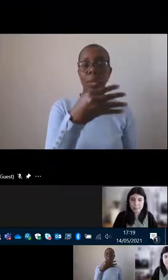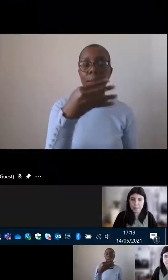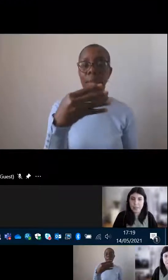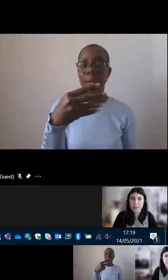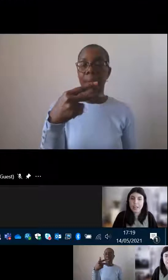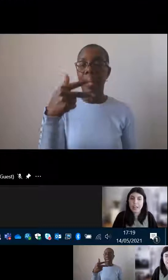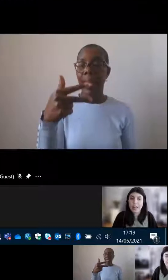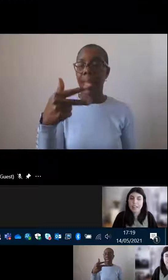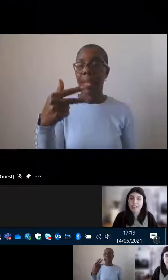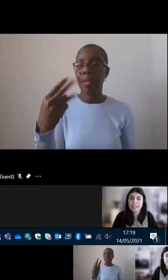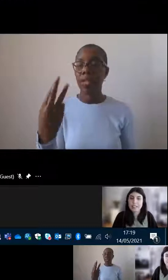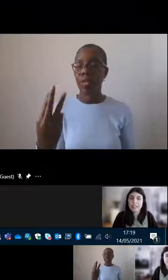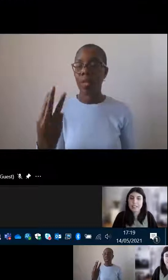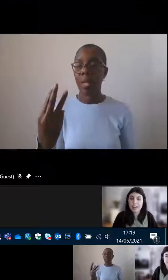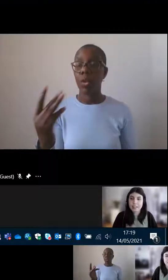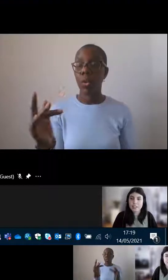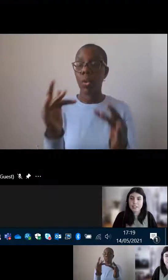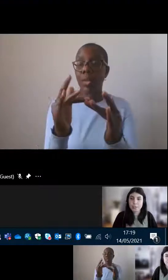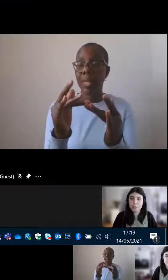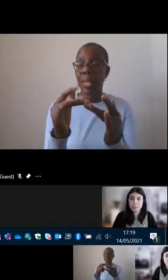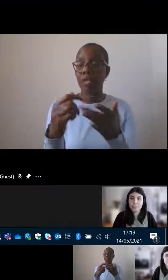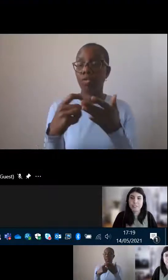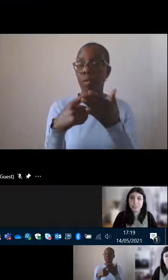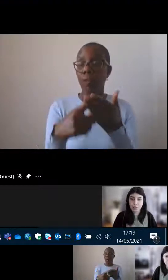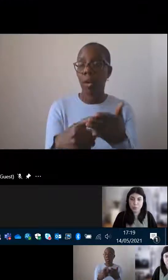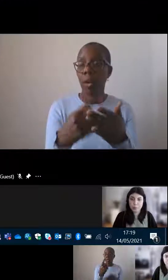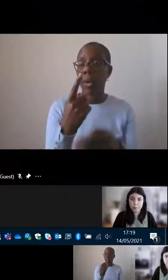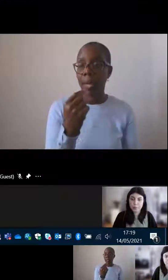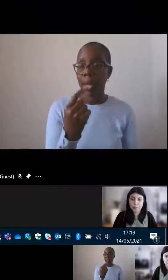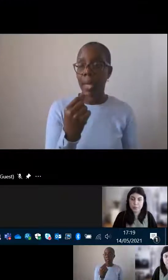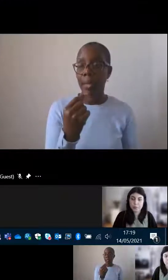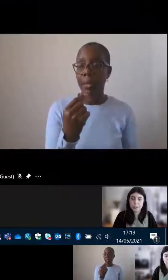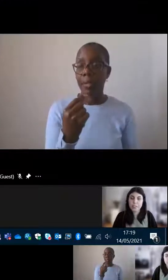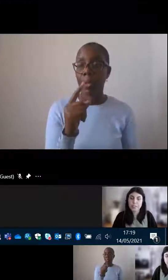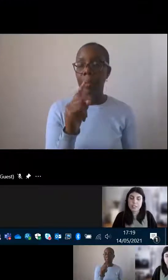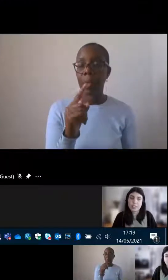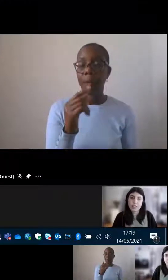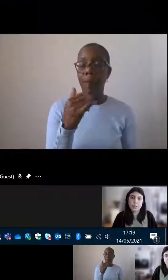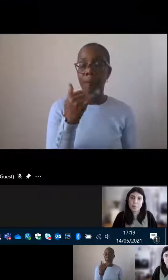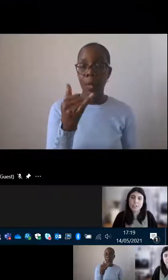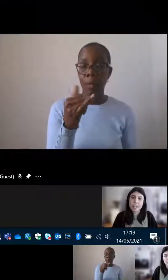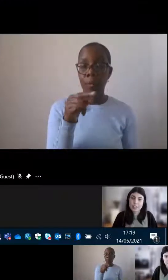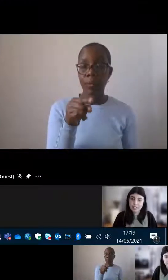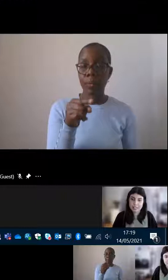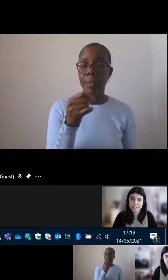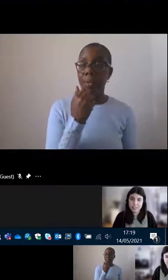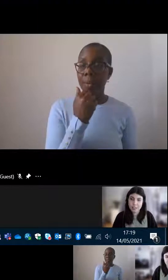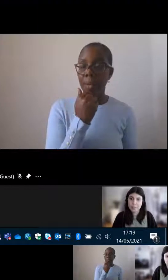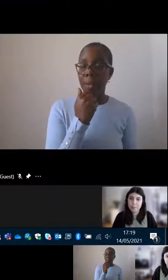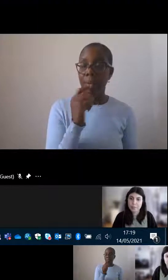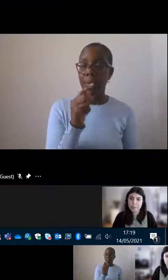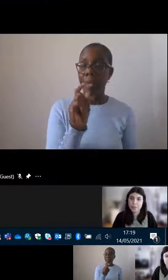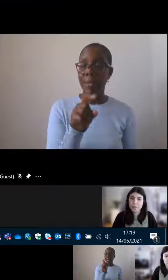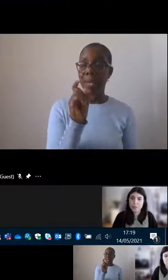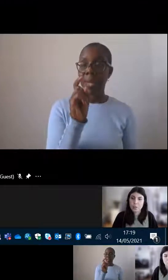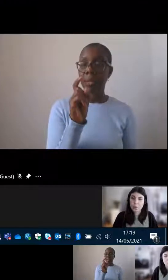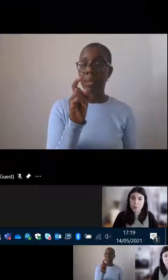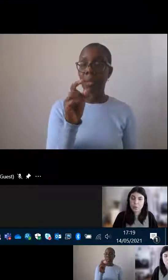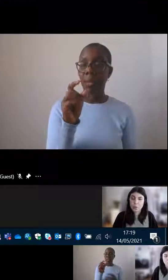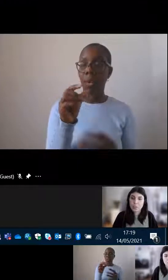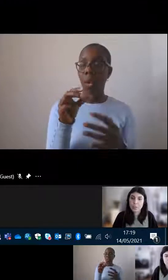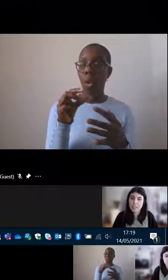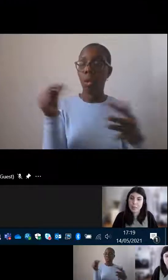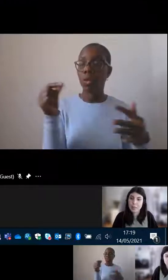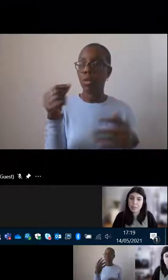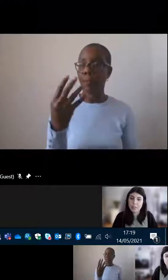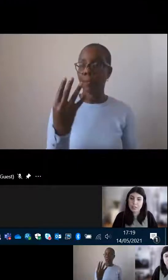9983 and then select option 4. That'll take you through to Head Start.